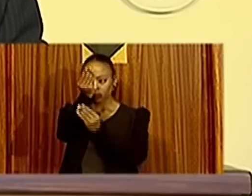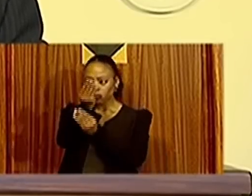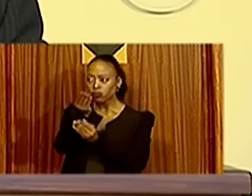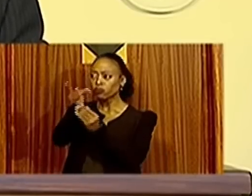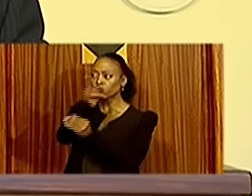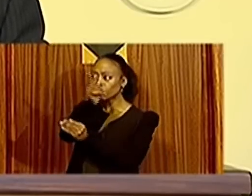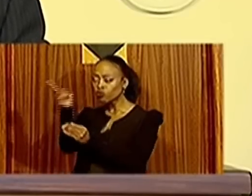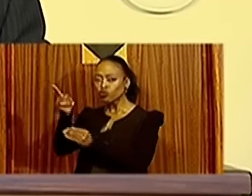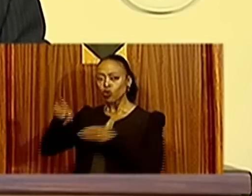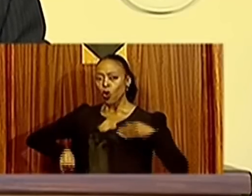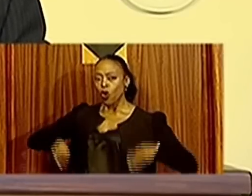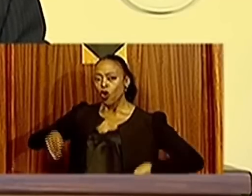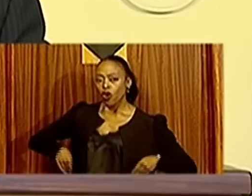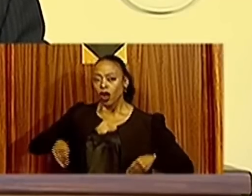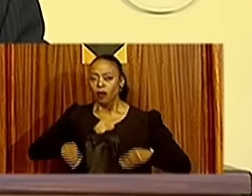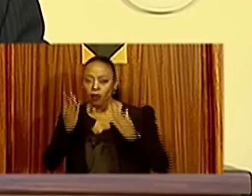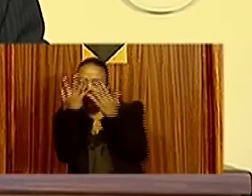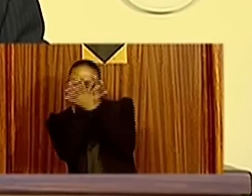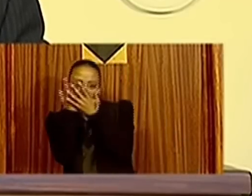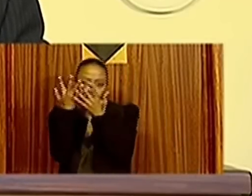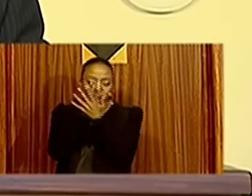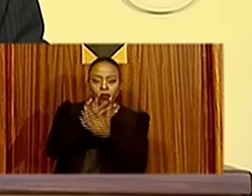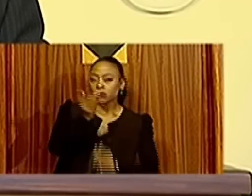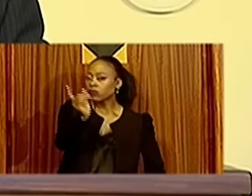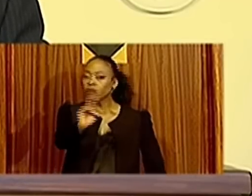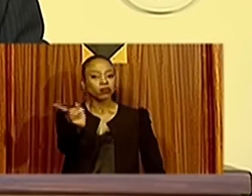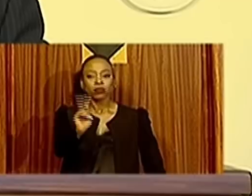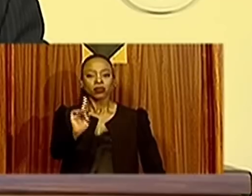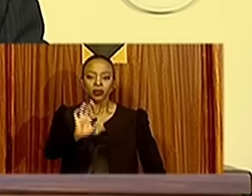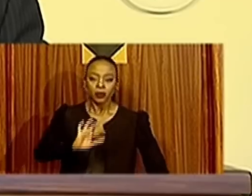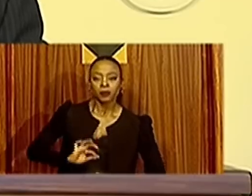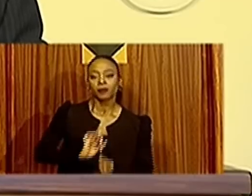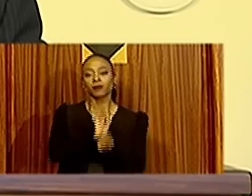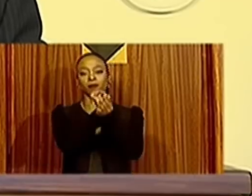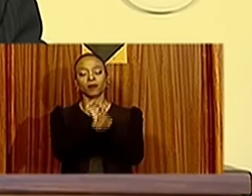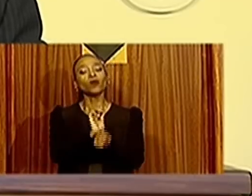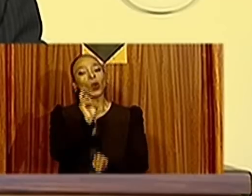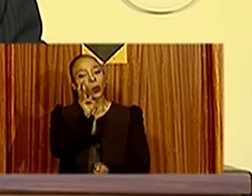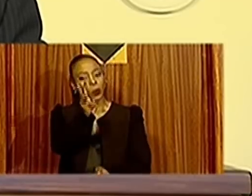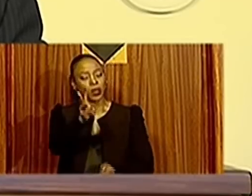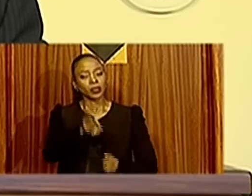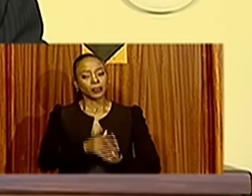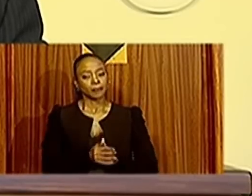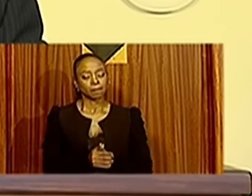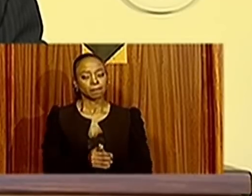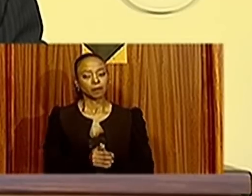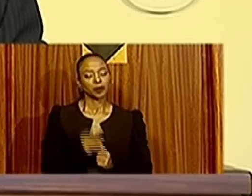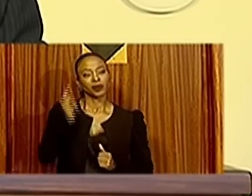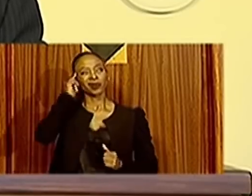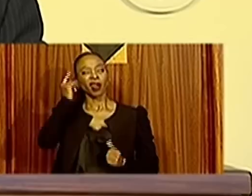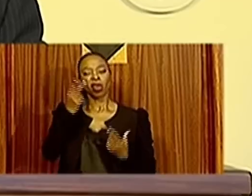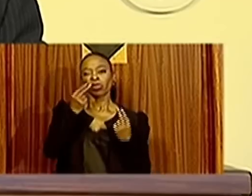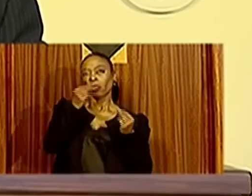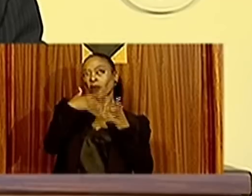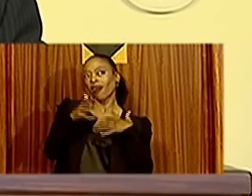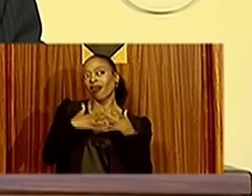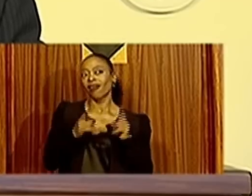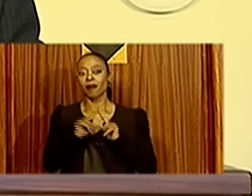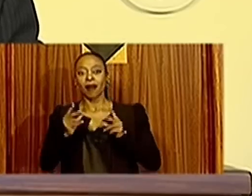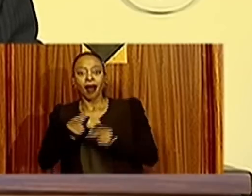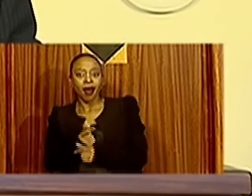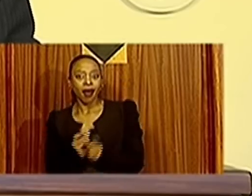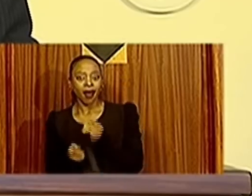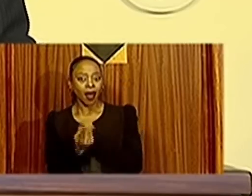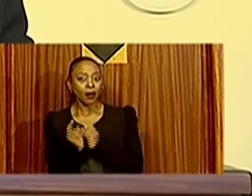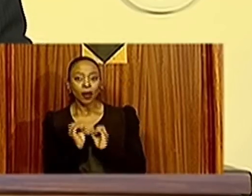that they can no longer expect to get away with their crimes with impunity and without